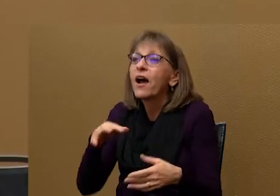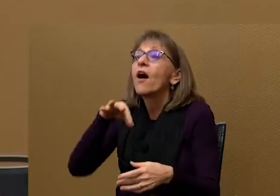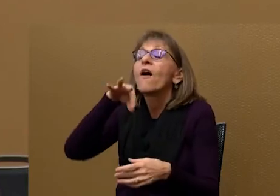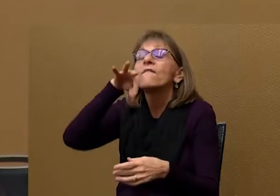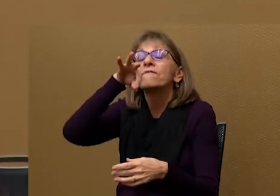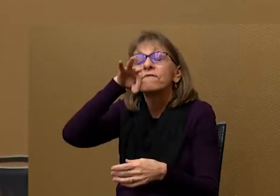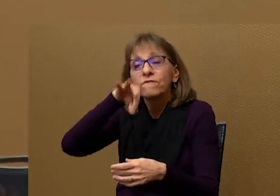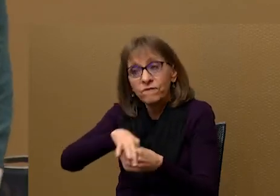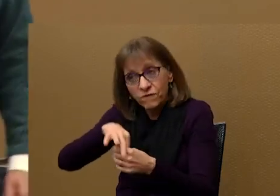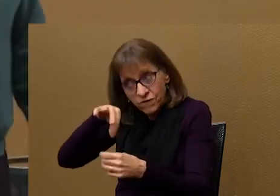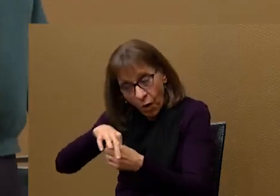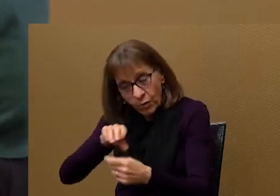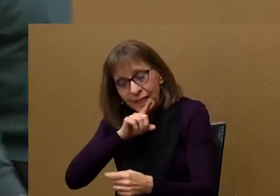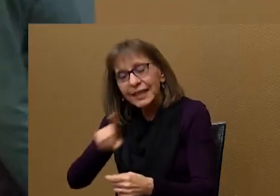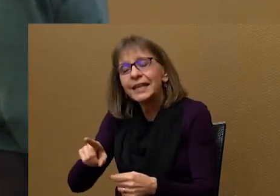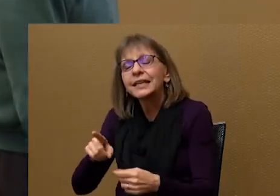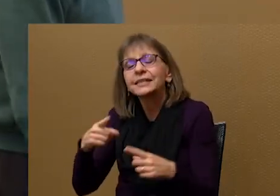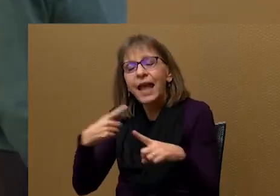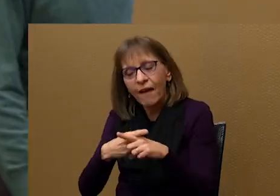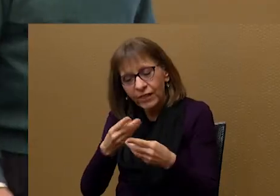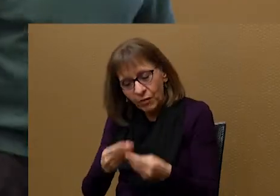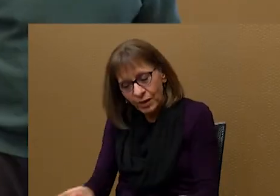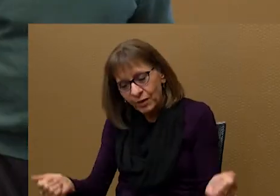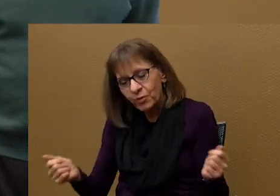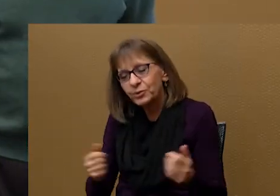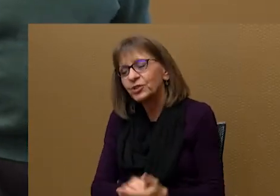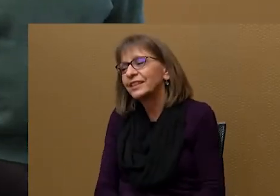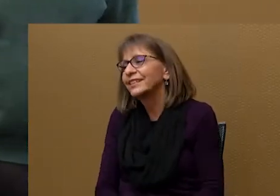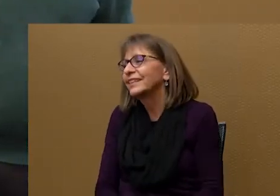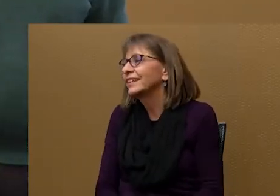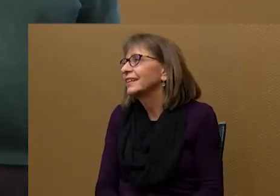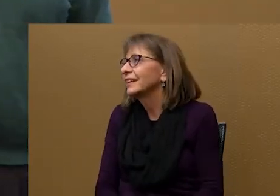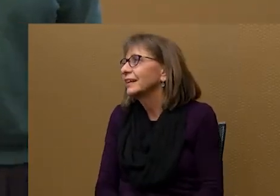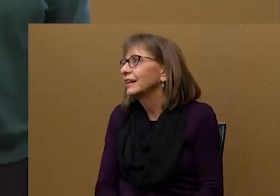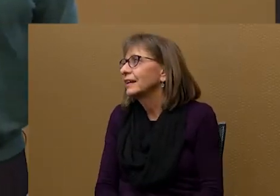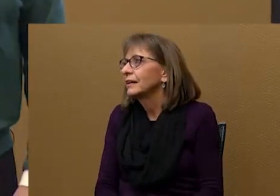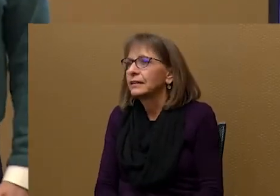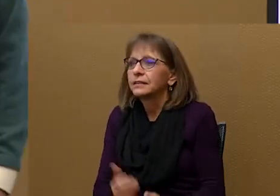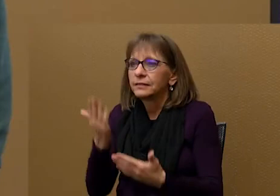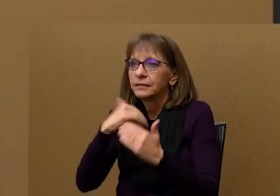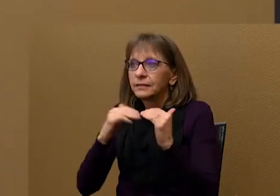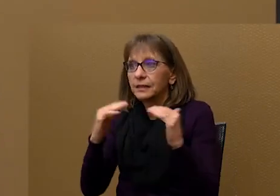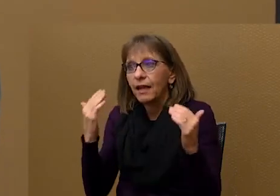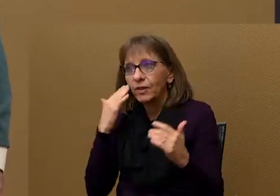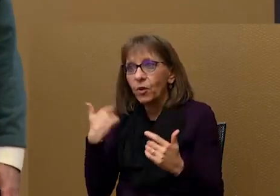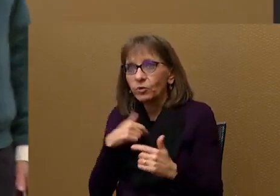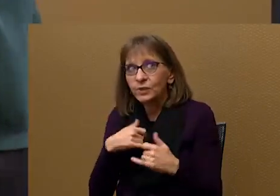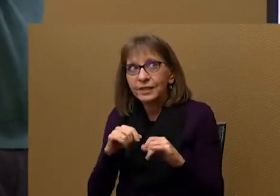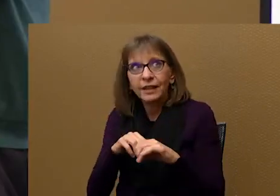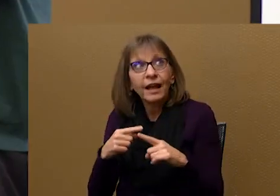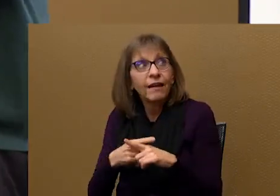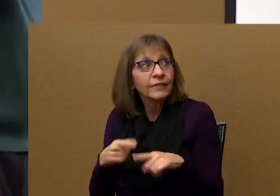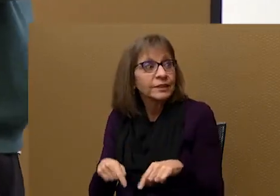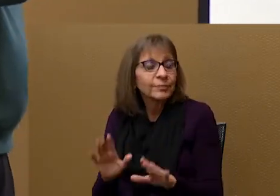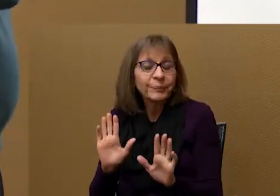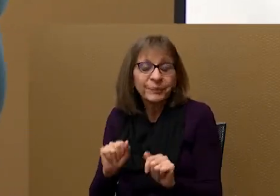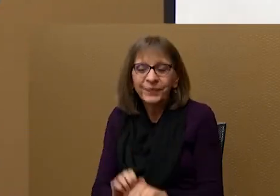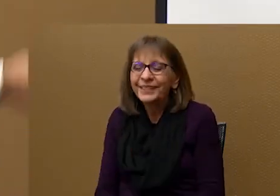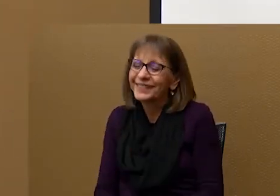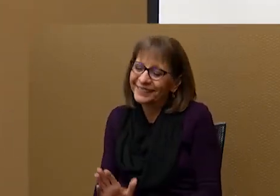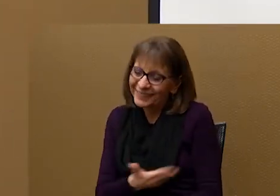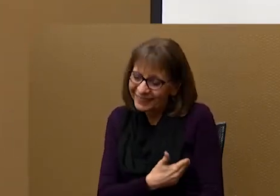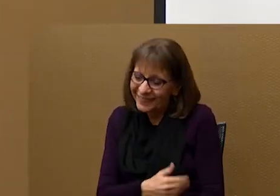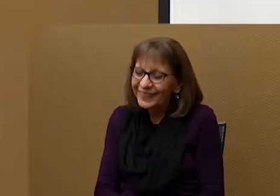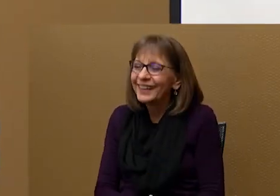conflict resolution. Although heaven knows we're still in plenty of conflict, right?